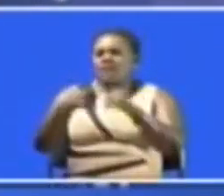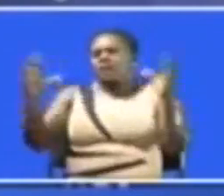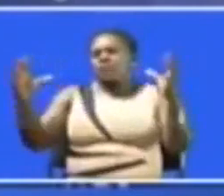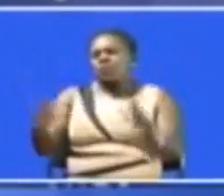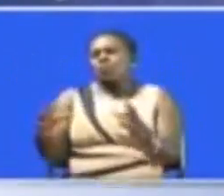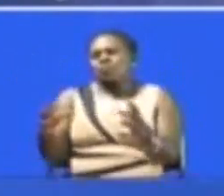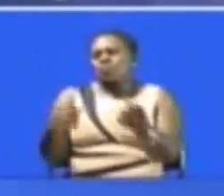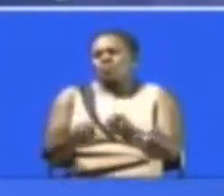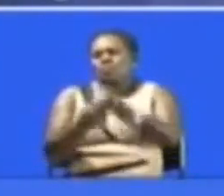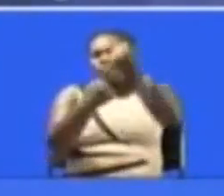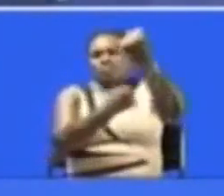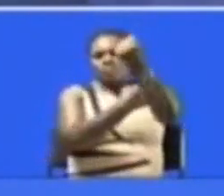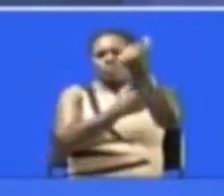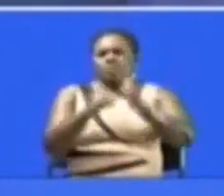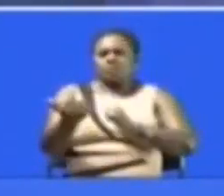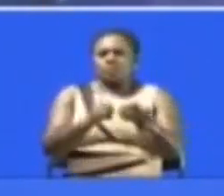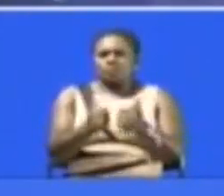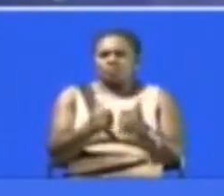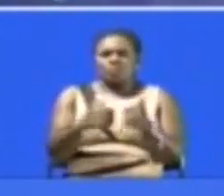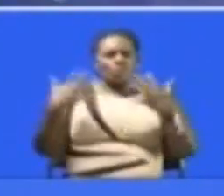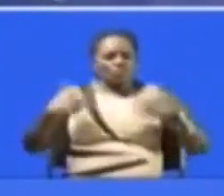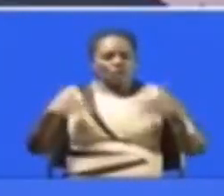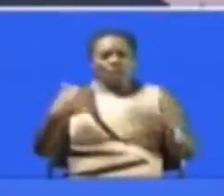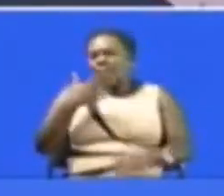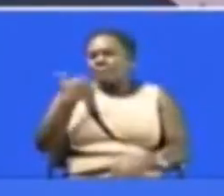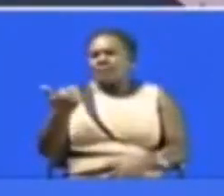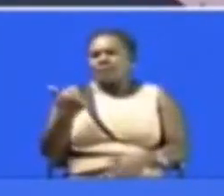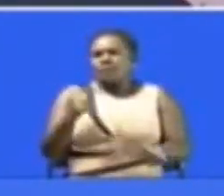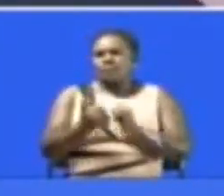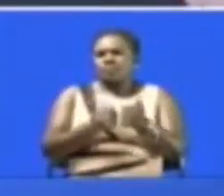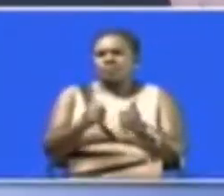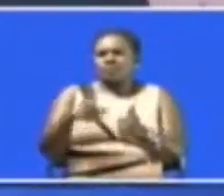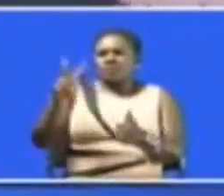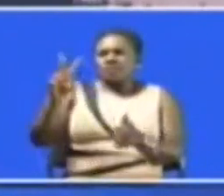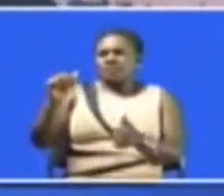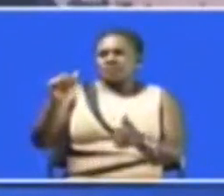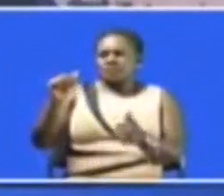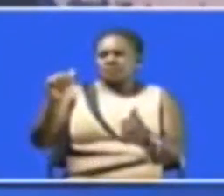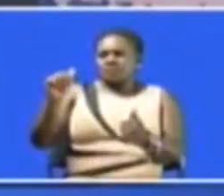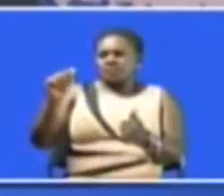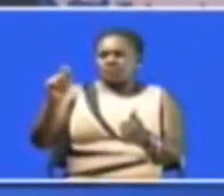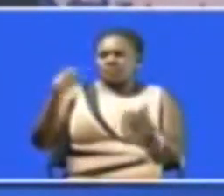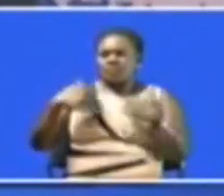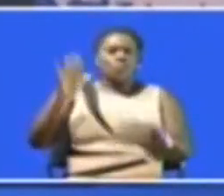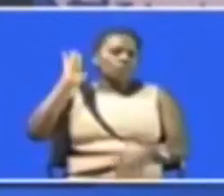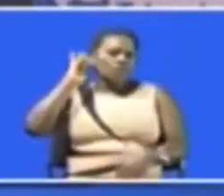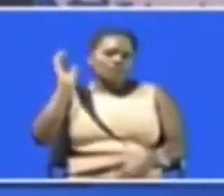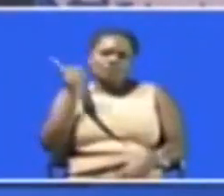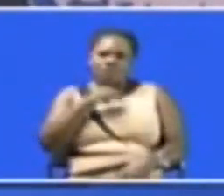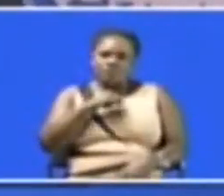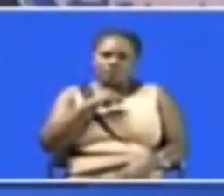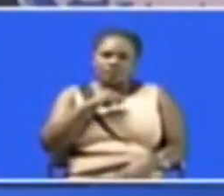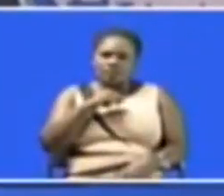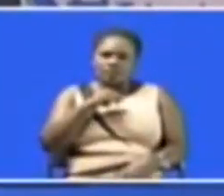Standard Group for sponsoring this event. I think it was one of the best. I'm sure the creative people here have heard, and